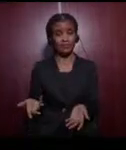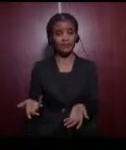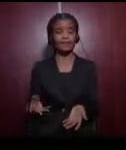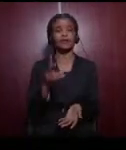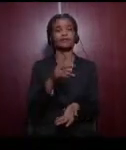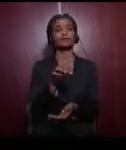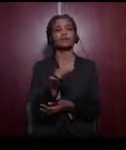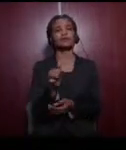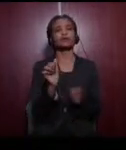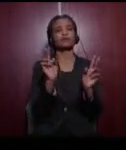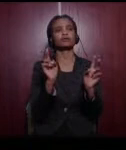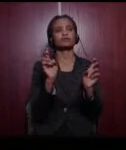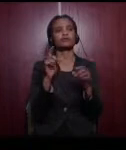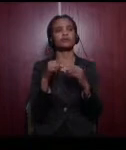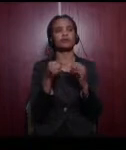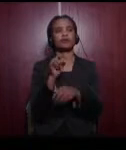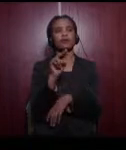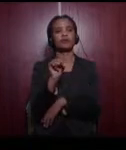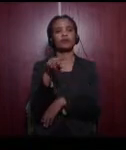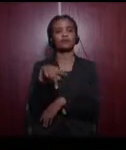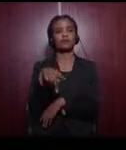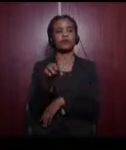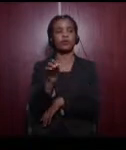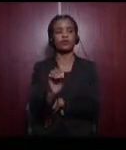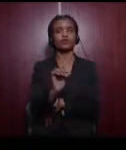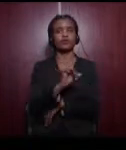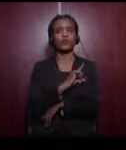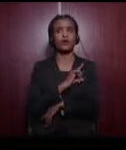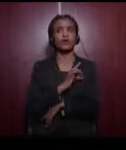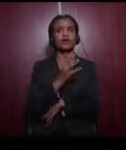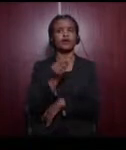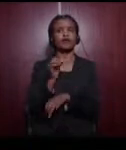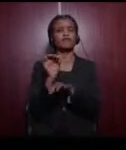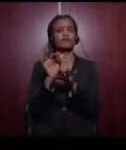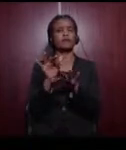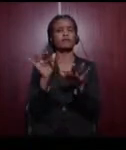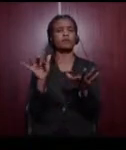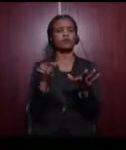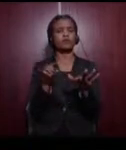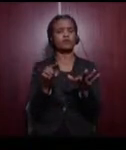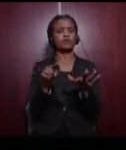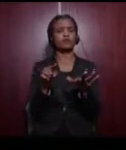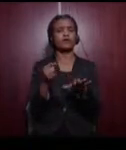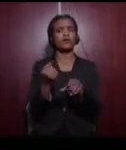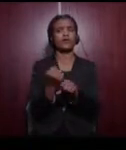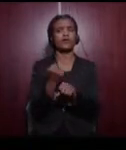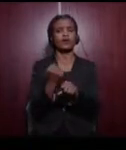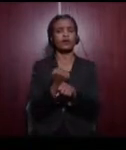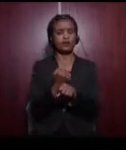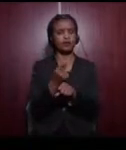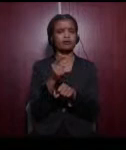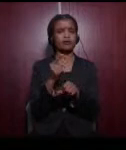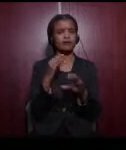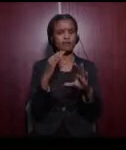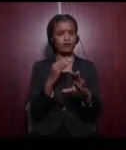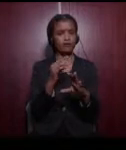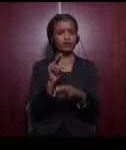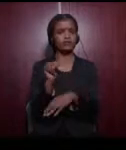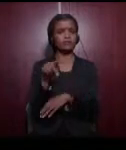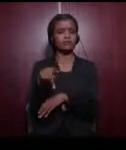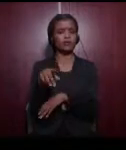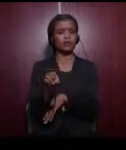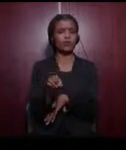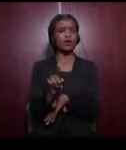NPO, we've got people running NPOs, which njoba that question, it's been a challenge for them, ukuthi bathola ama